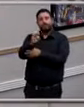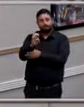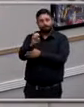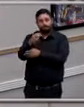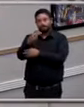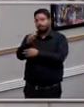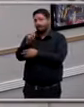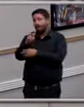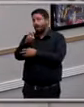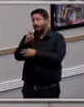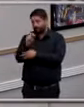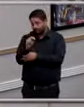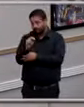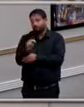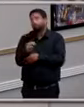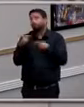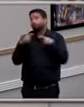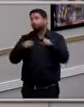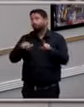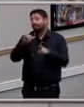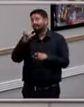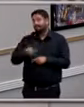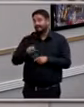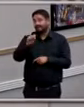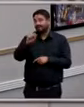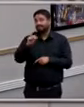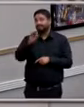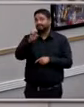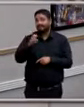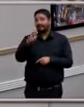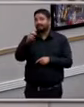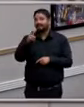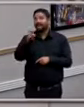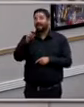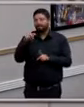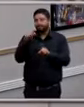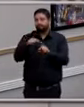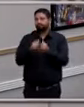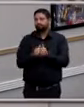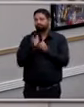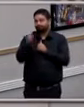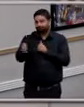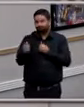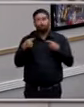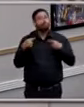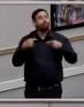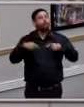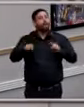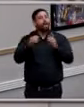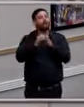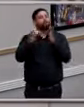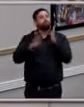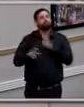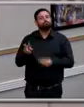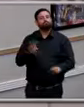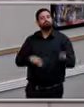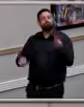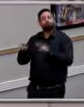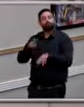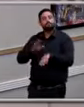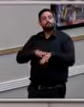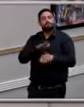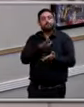however, during Safe Haven, it is still being done remotely while the students are being monitored on